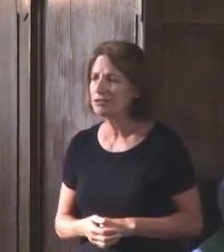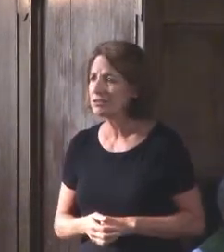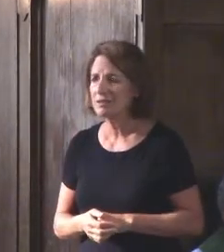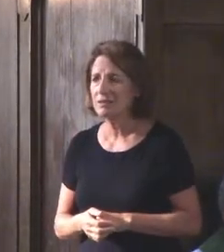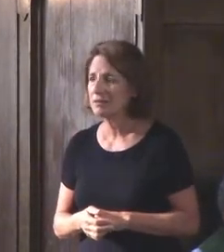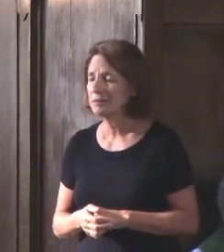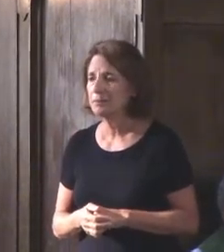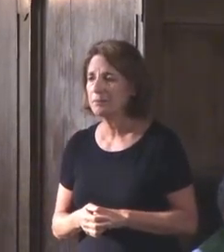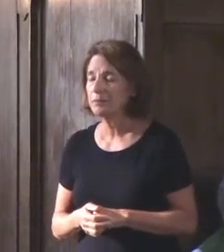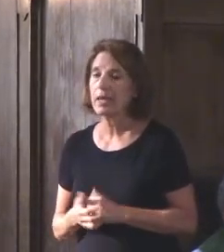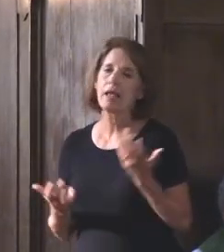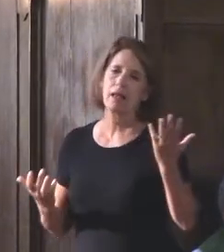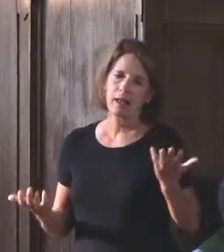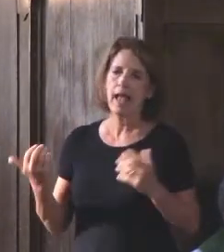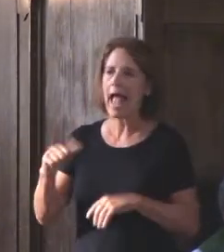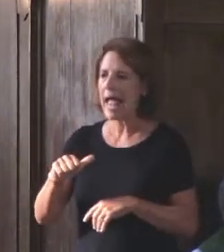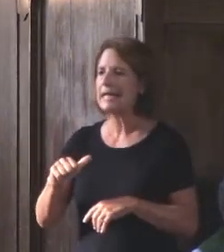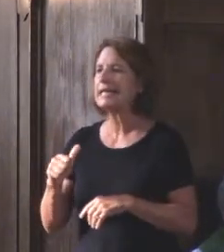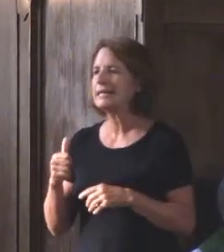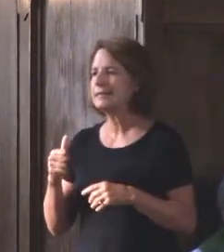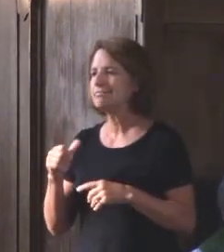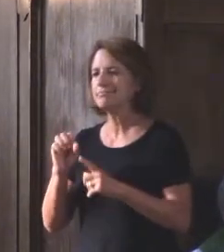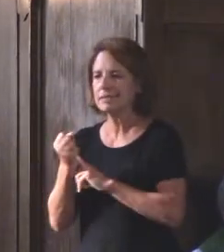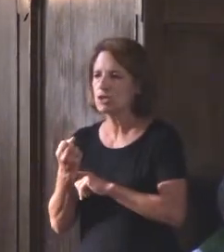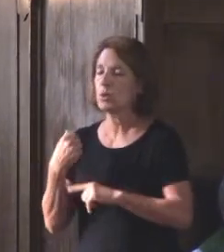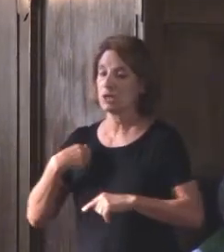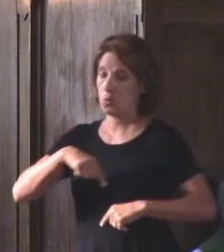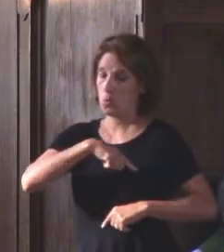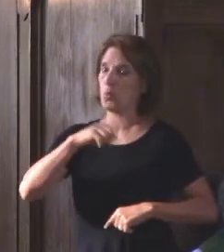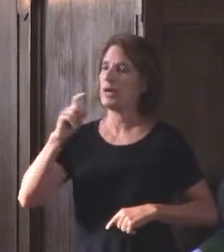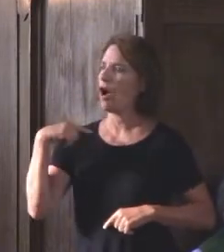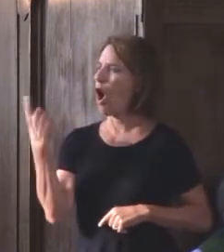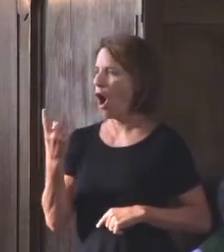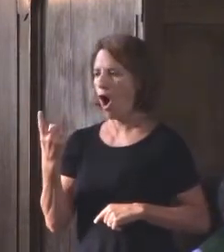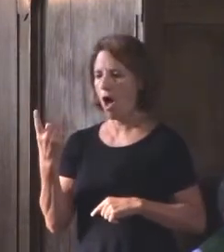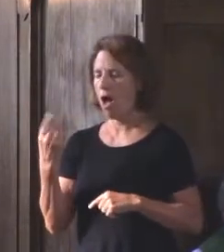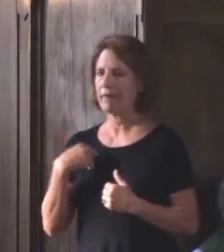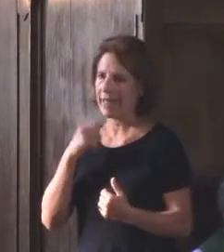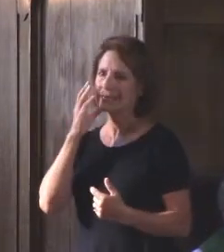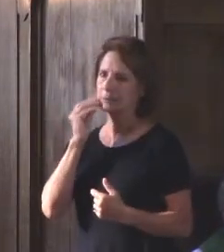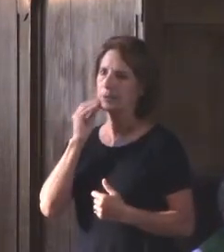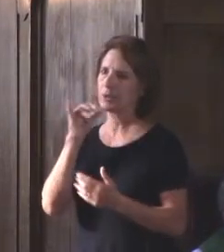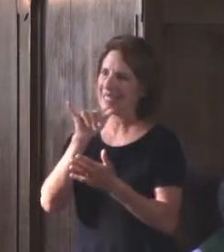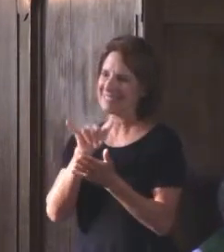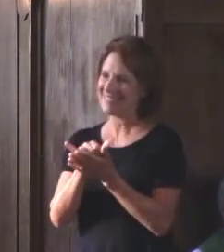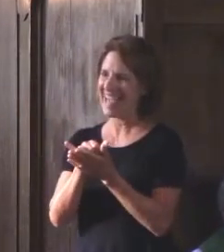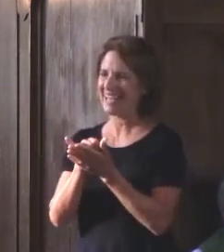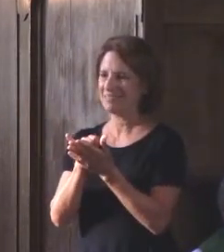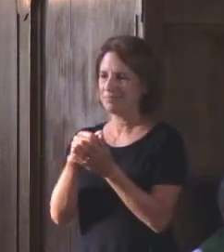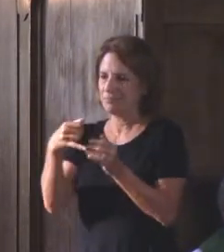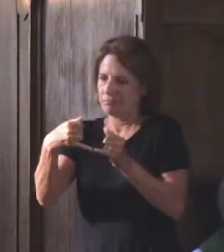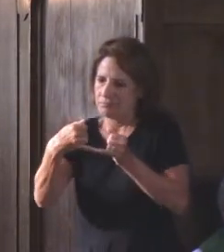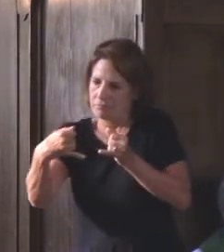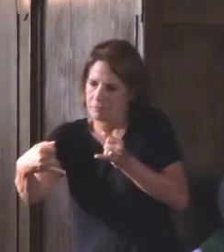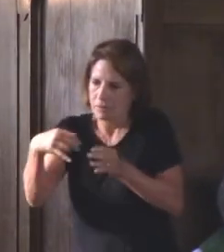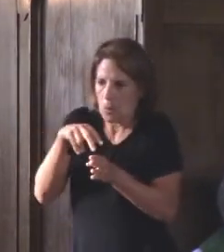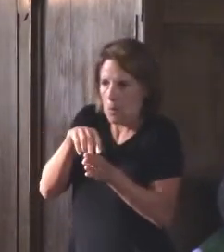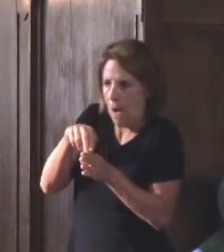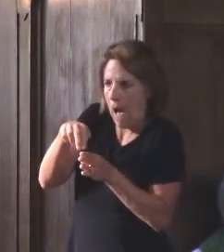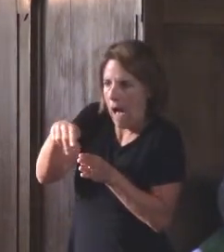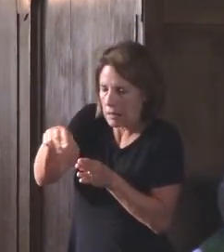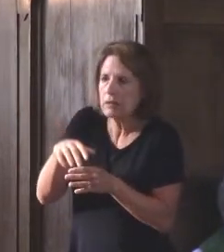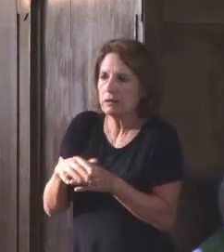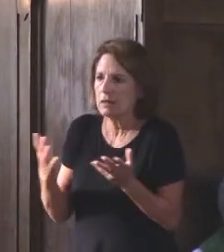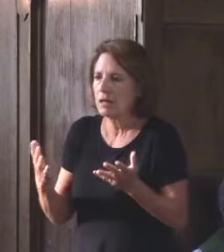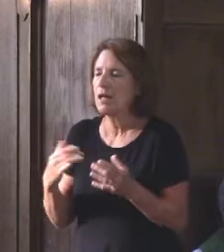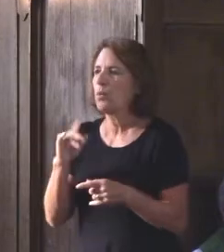In any case, we all have a tightrope walk like this somewhere in our life, and we have to find that balance between being challenging